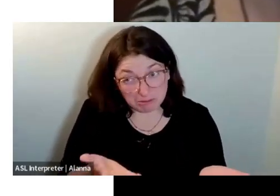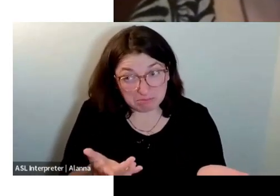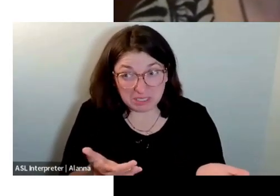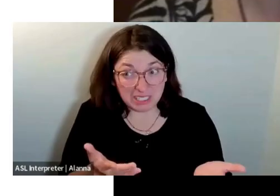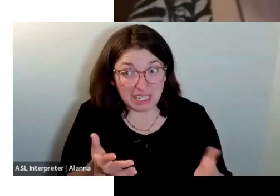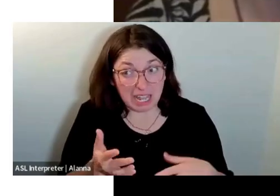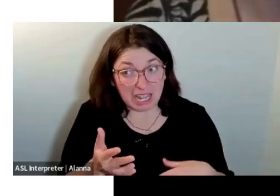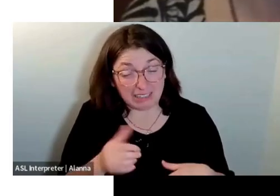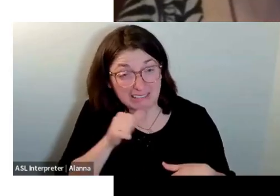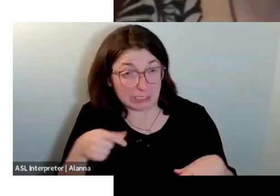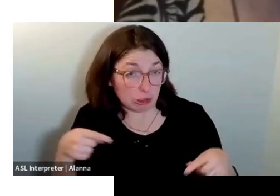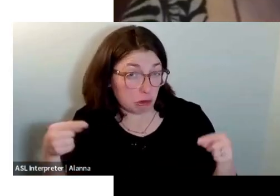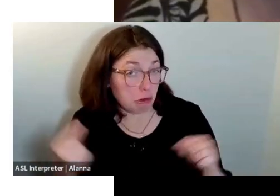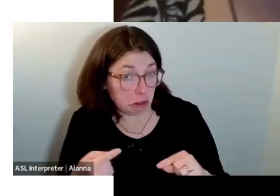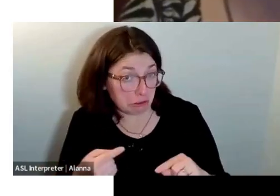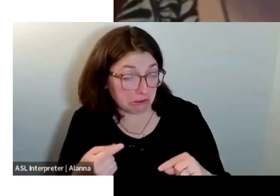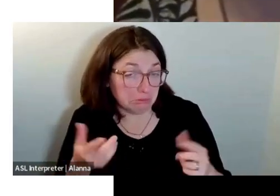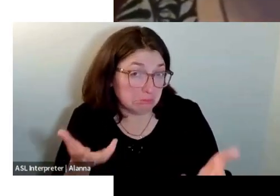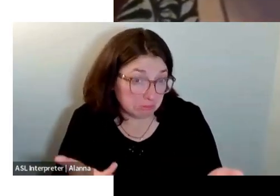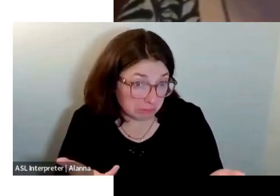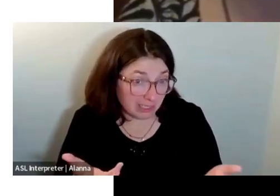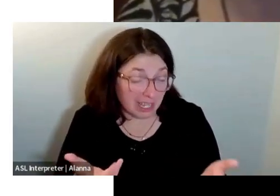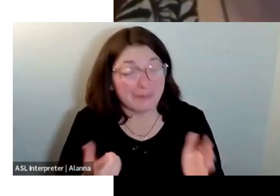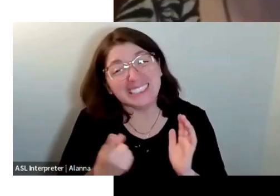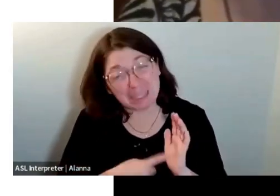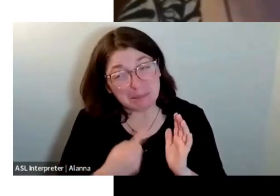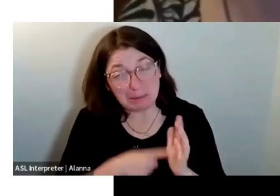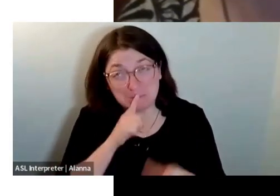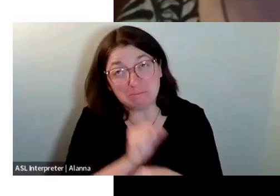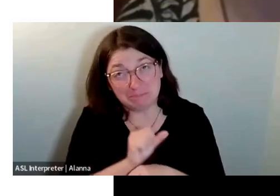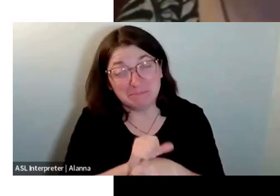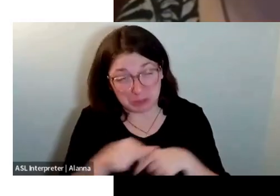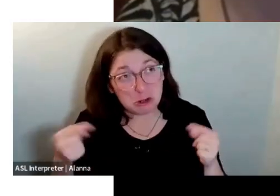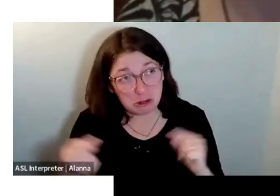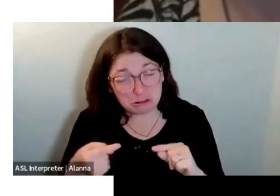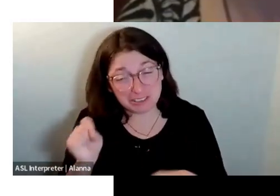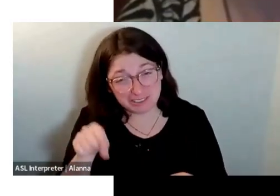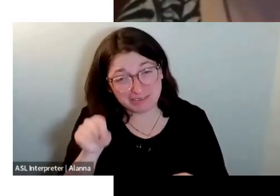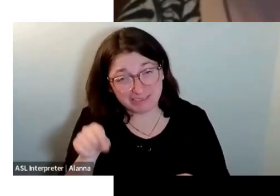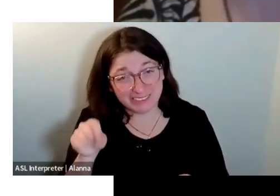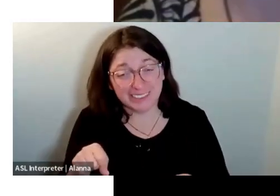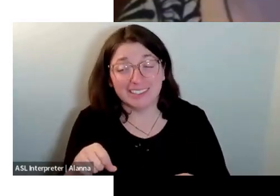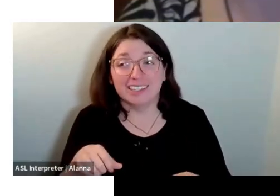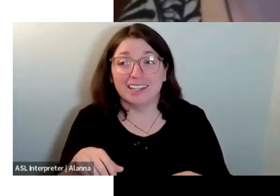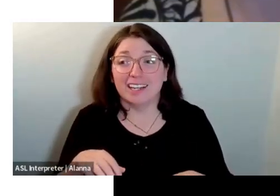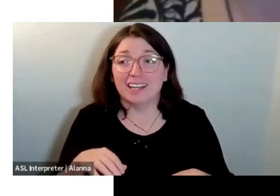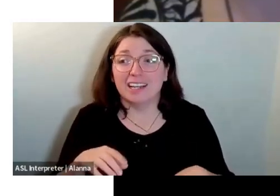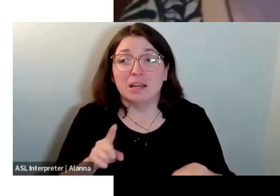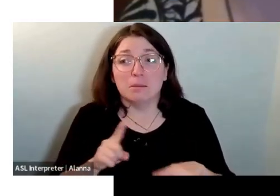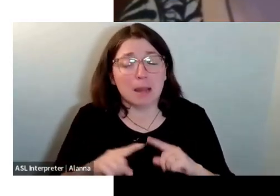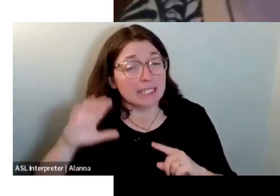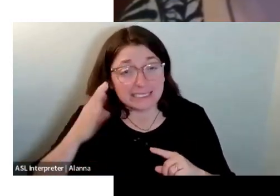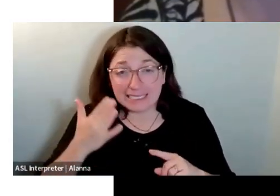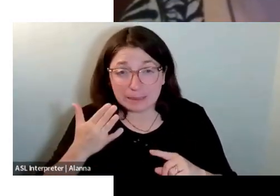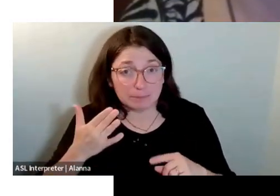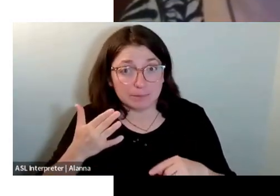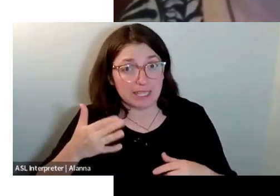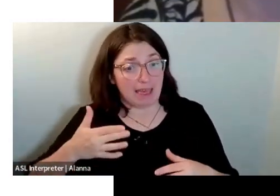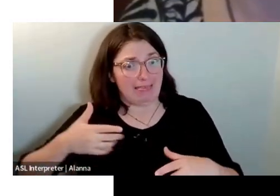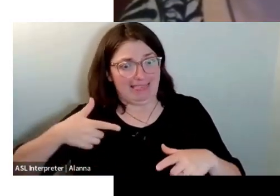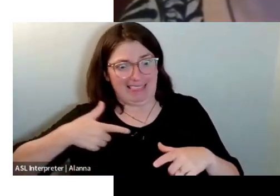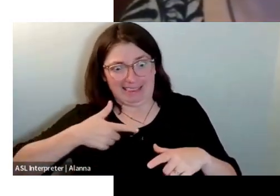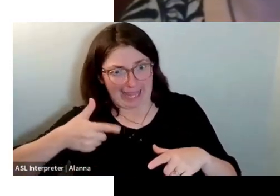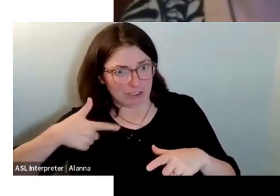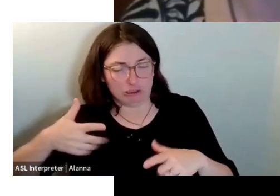hurt. I mean, sometimes they actually hurt, but Yeah. they don't seem to cause problems.